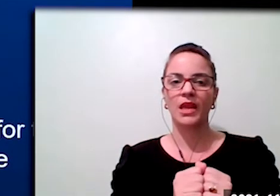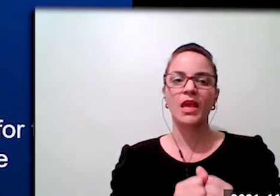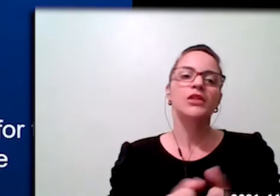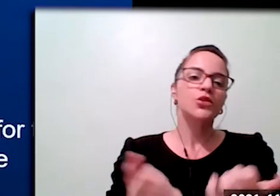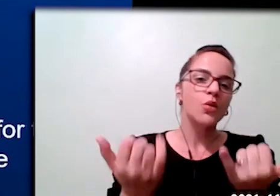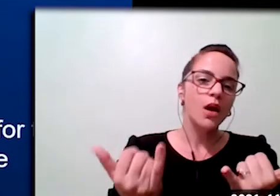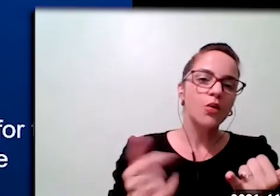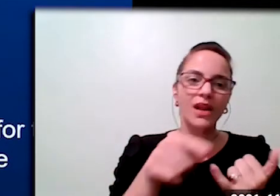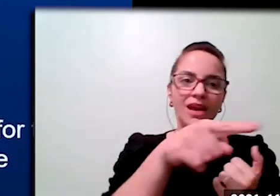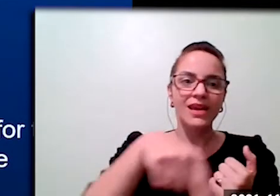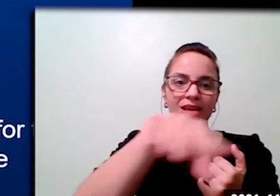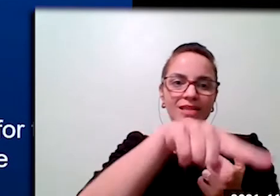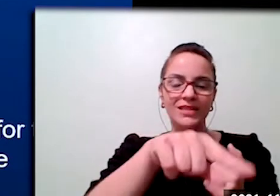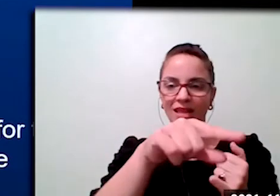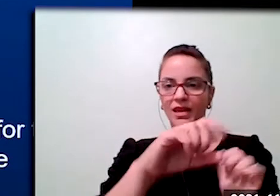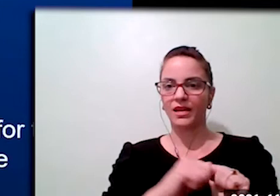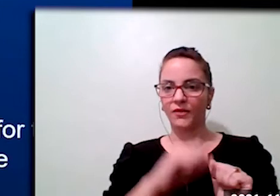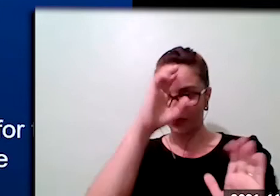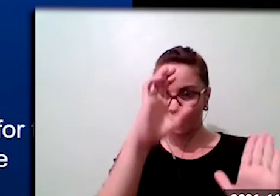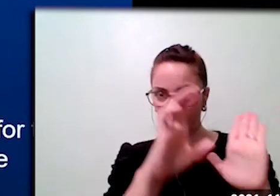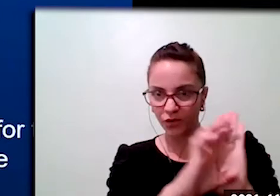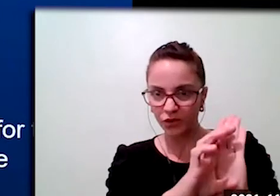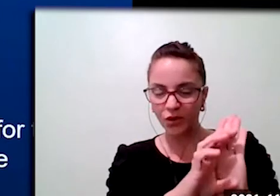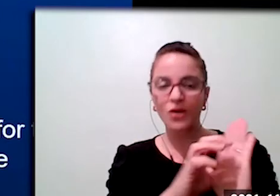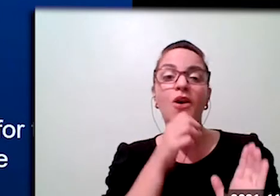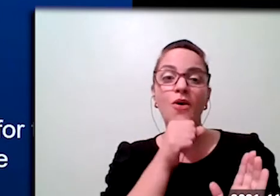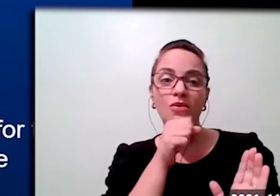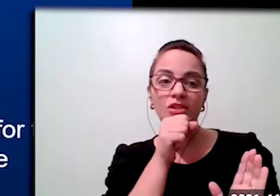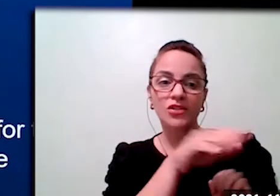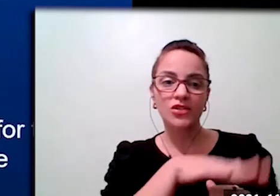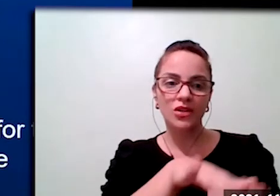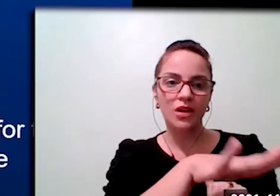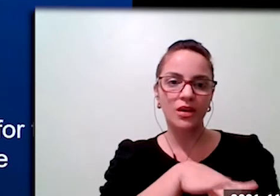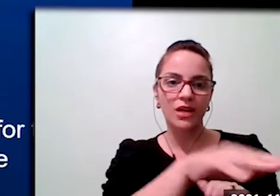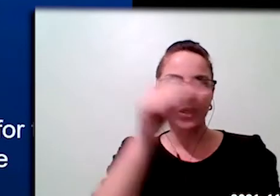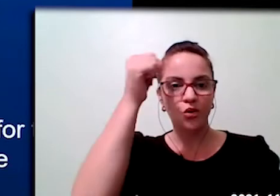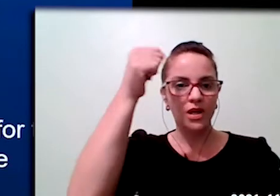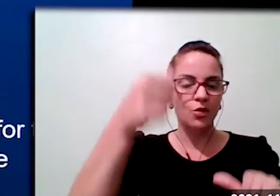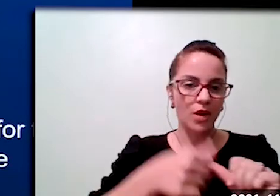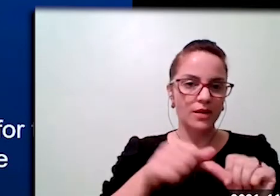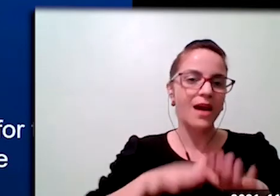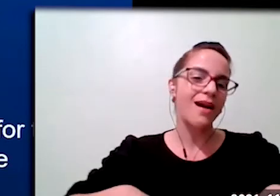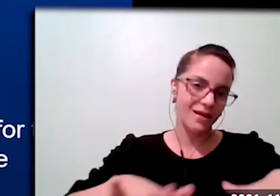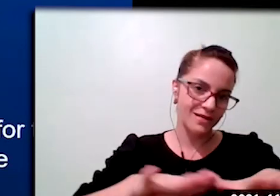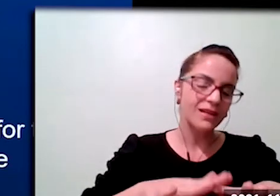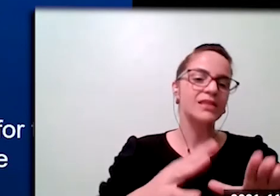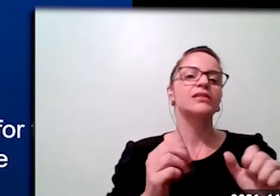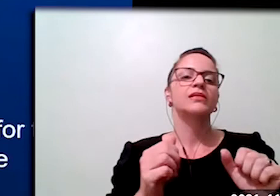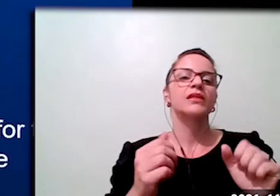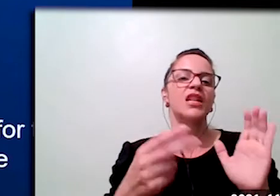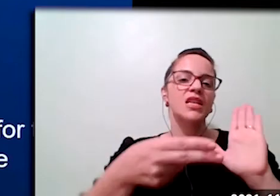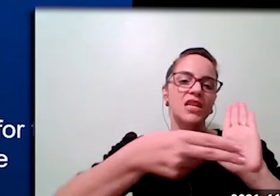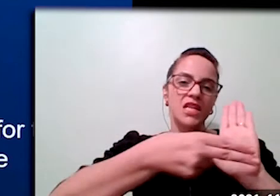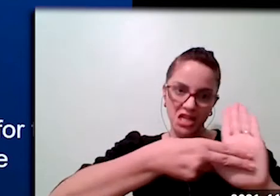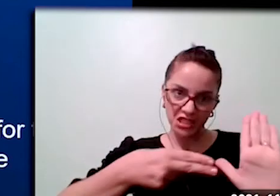right now. We have the orange are, I remind you, the areas listed in the UNESCO. And so we